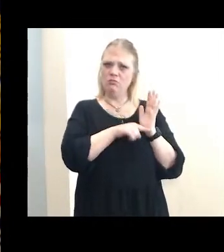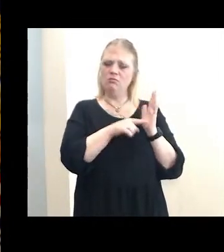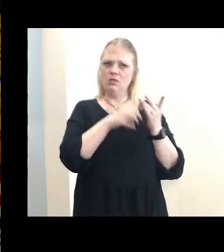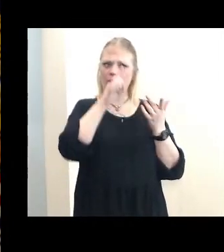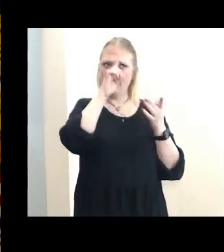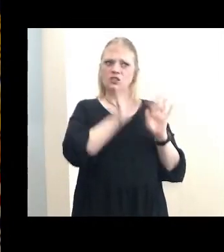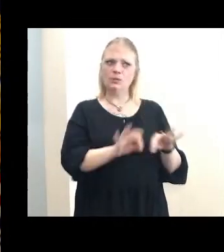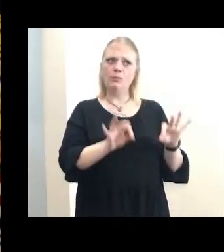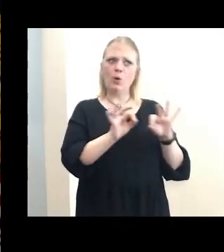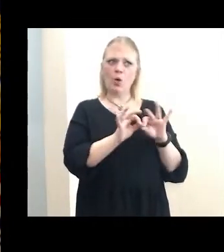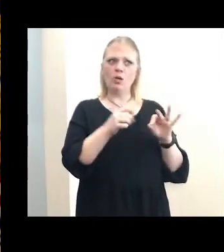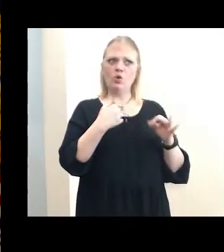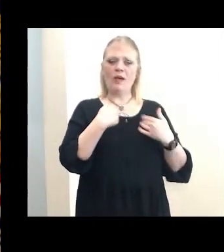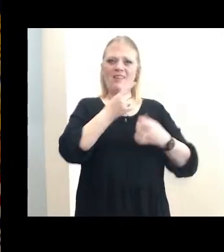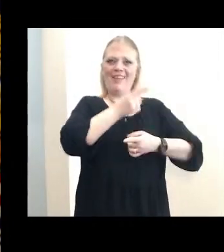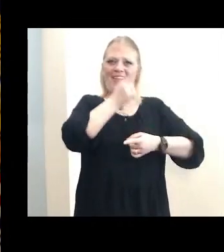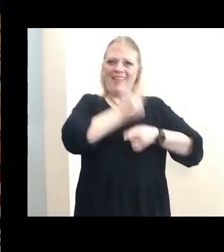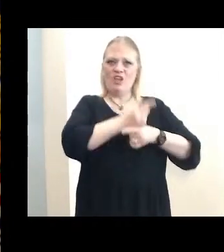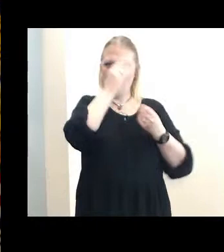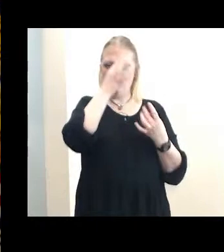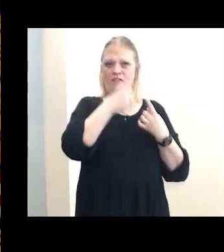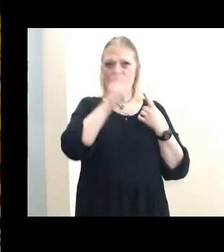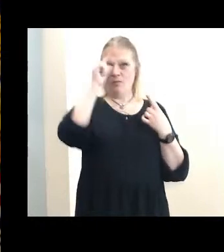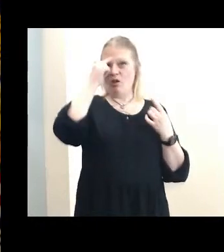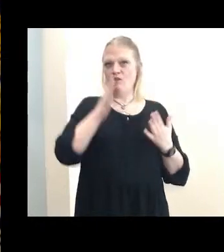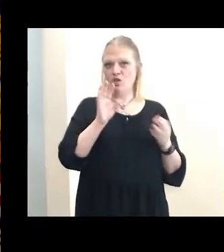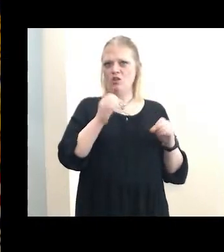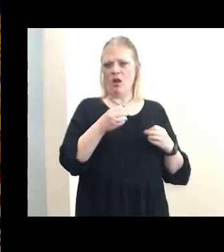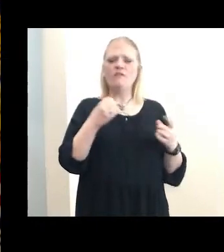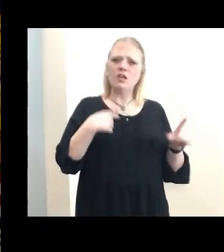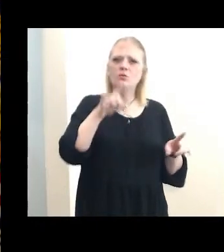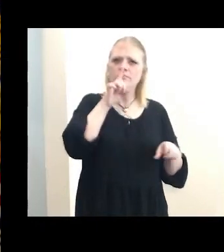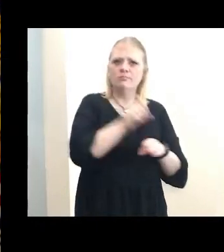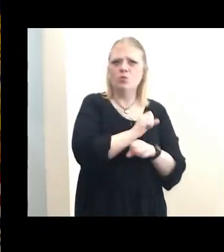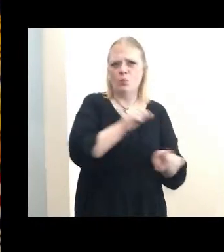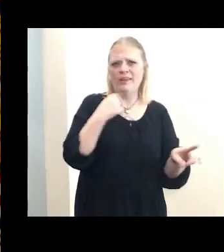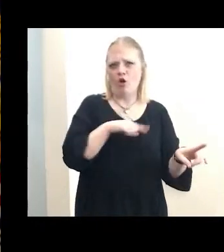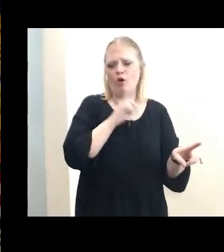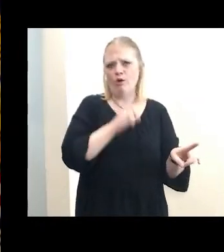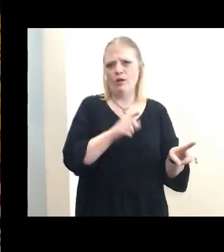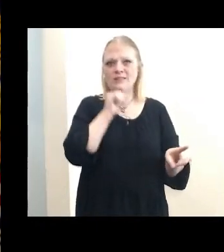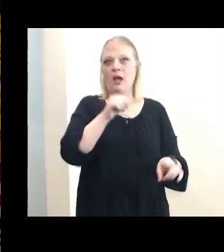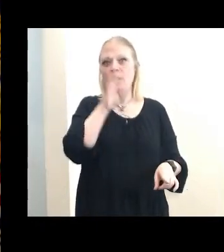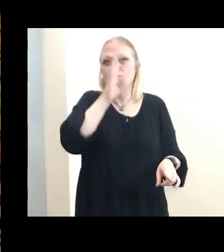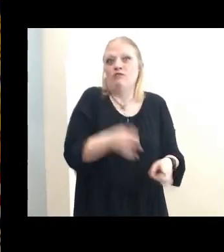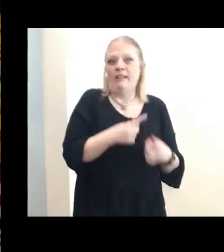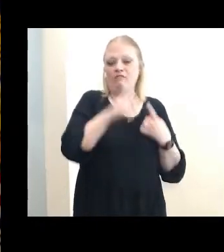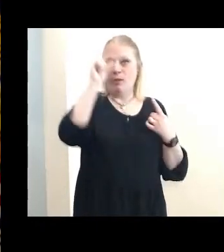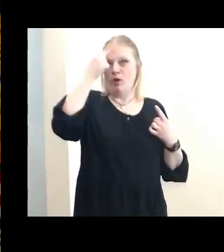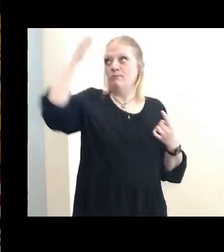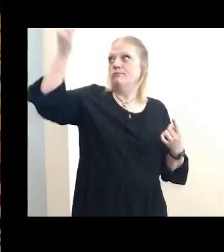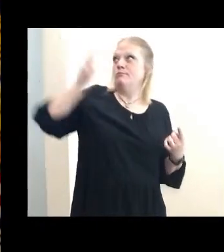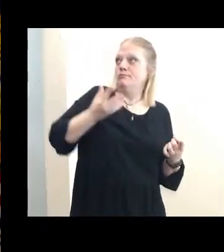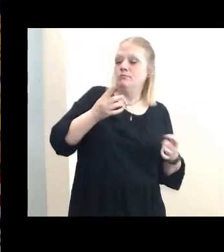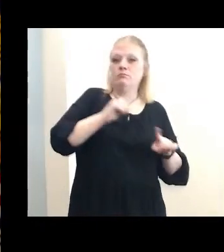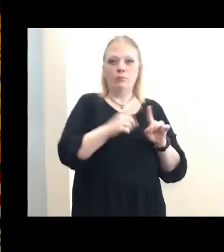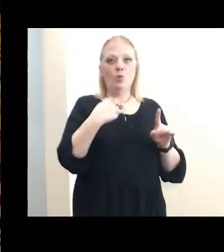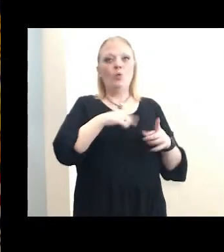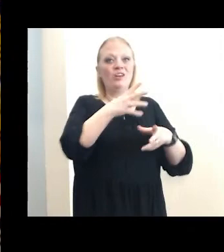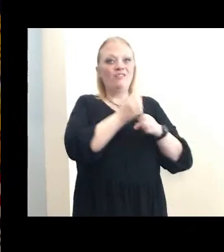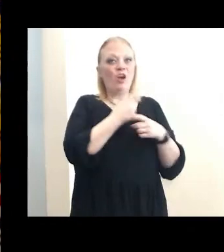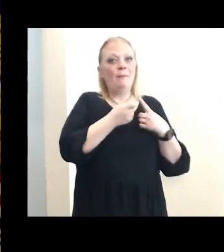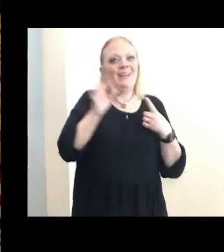it's important that we get accurate information from the governor's office, and we are. It may not be coming directly from the governor, but we are getting accurate information from the governor's